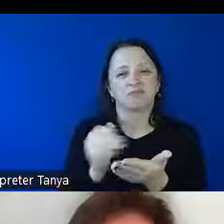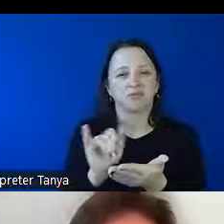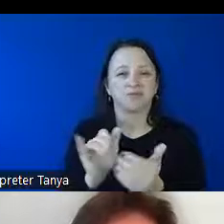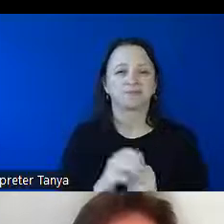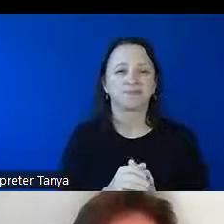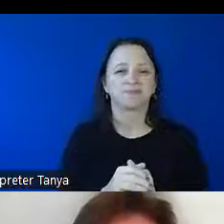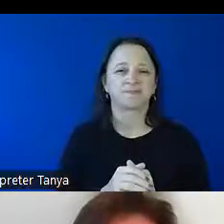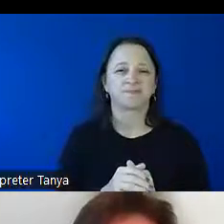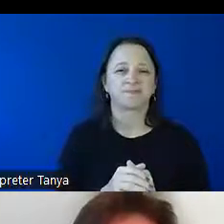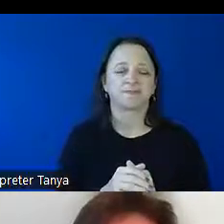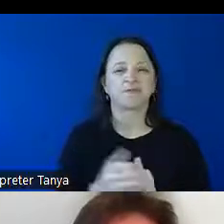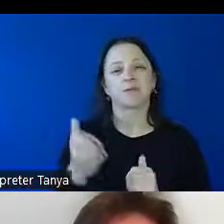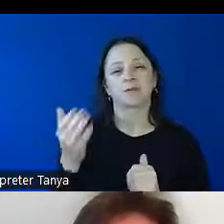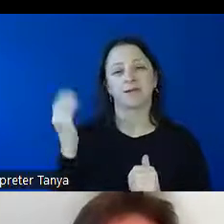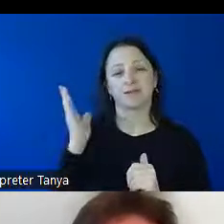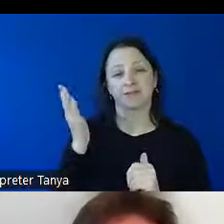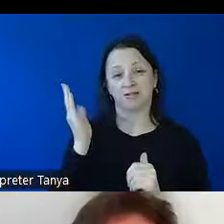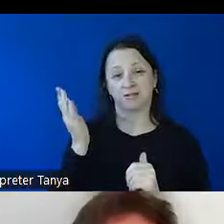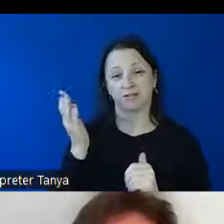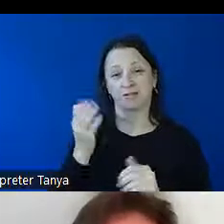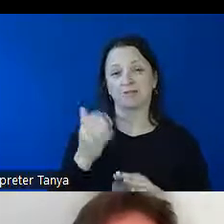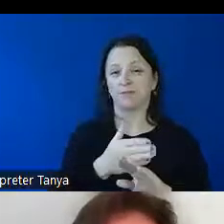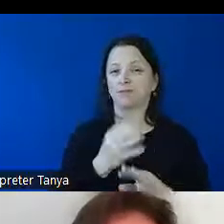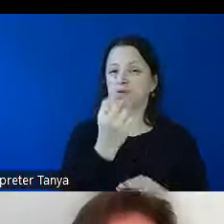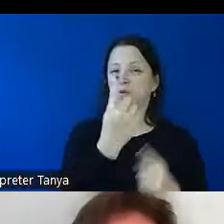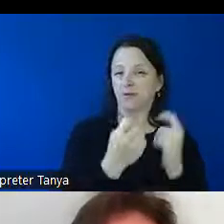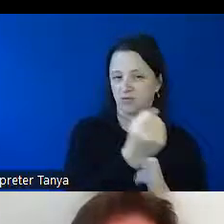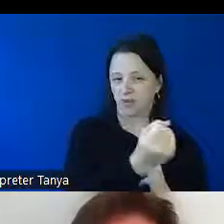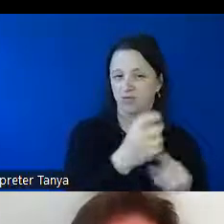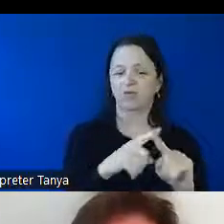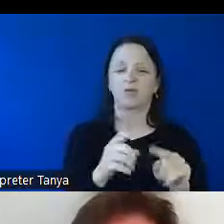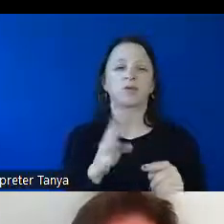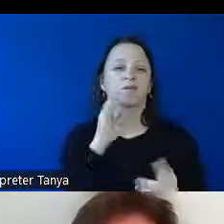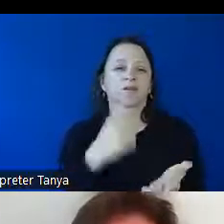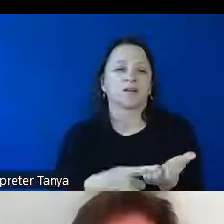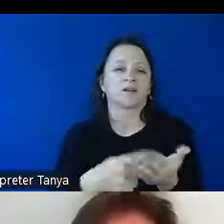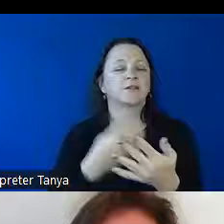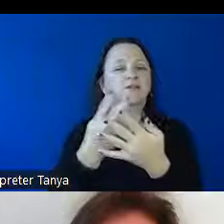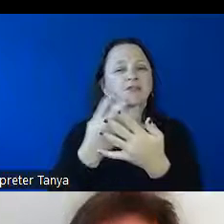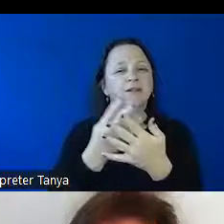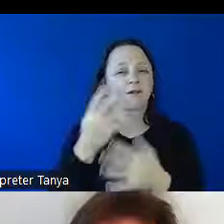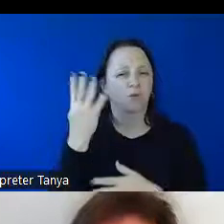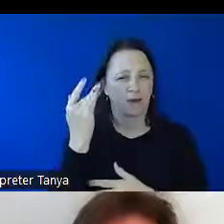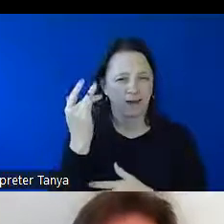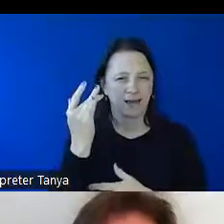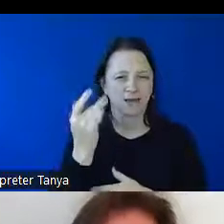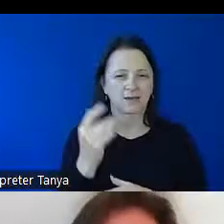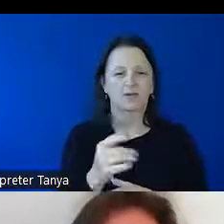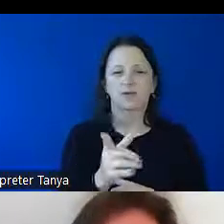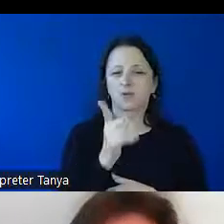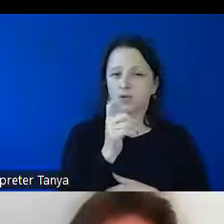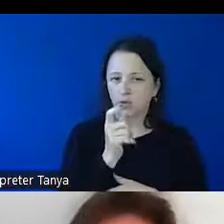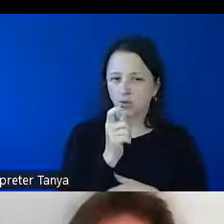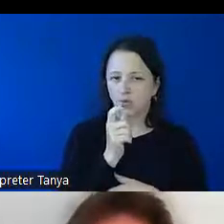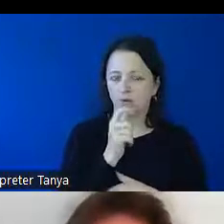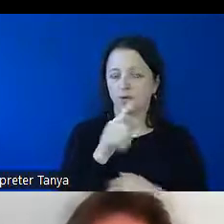this morning in the last talk, before we get to your questions, we're going to talk about why we screen for autism, who we screen for autism,